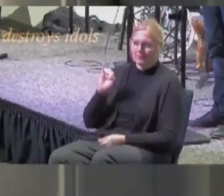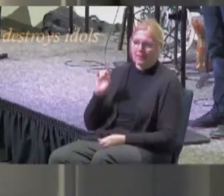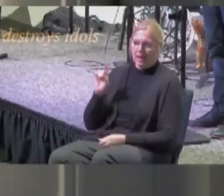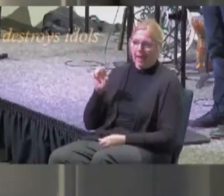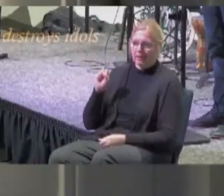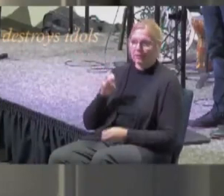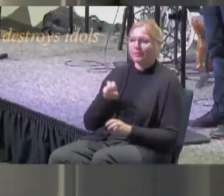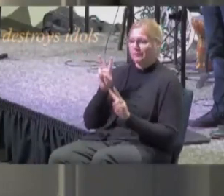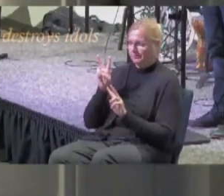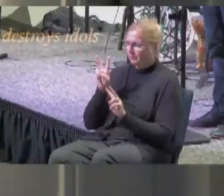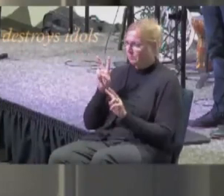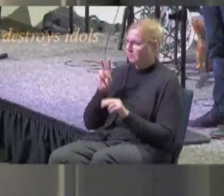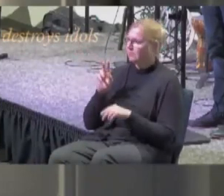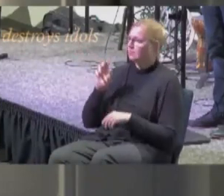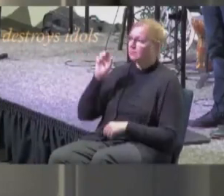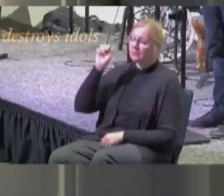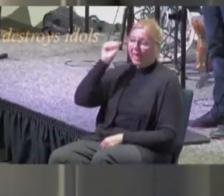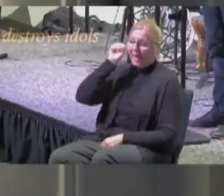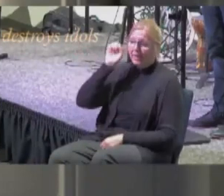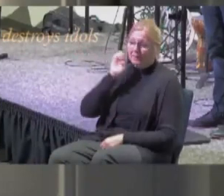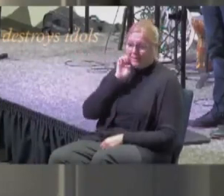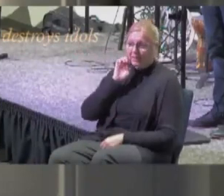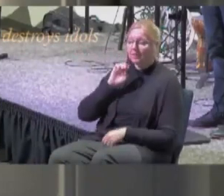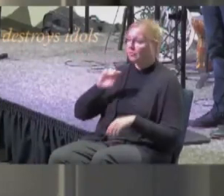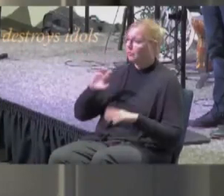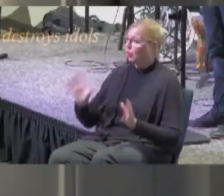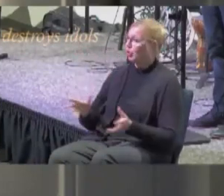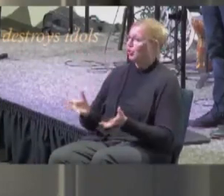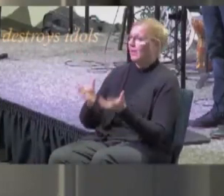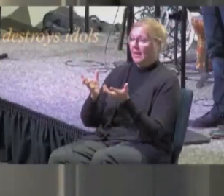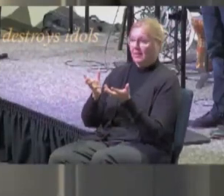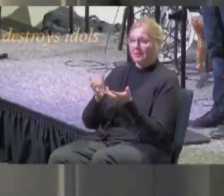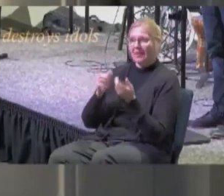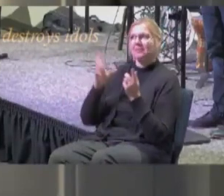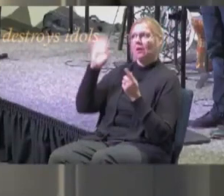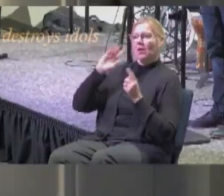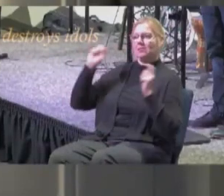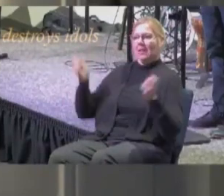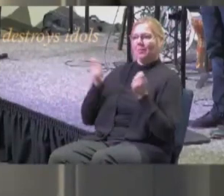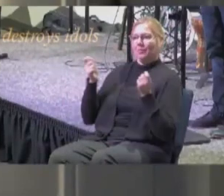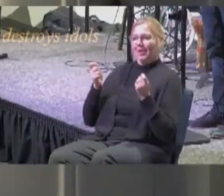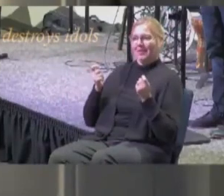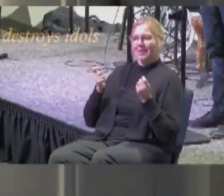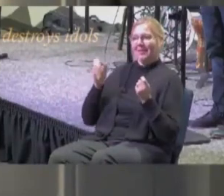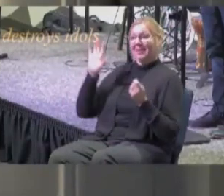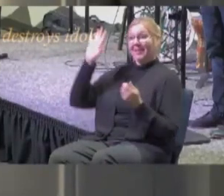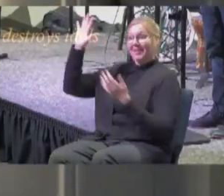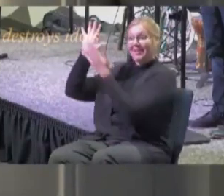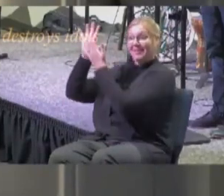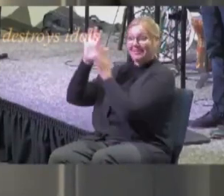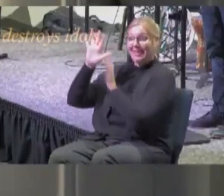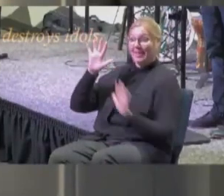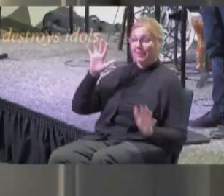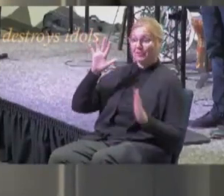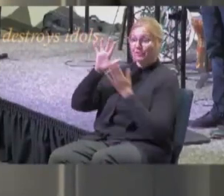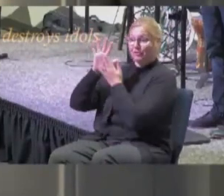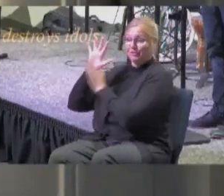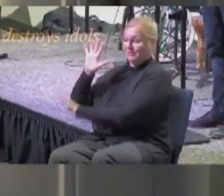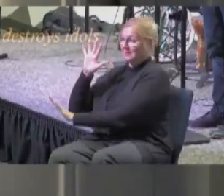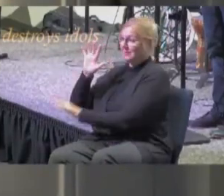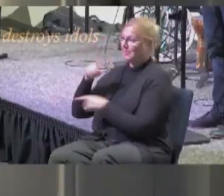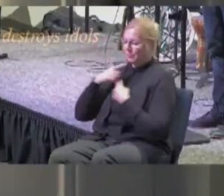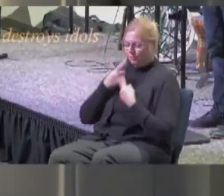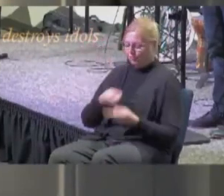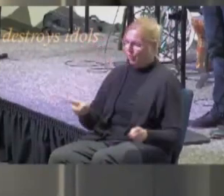Our ancestors, Adam and Eve, were created as God's tselem or ikon, his idol or his image, and told to exercise a